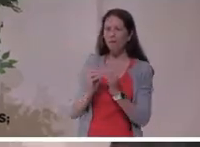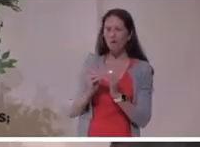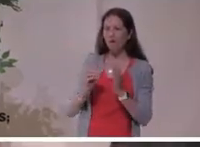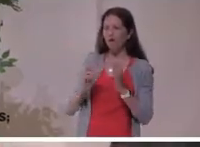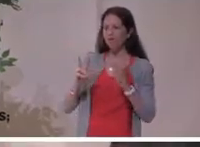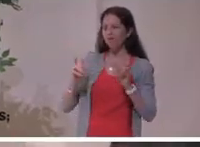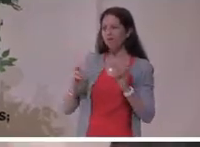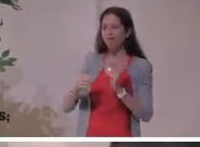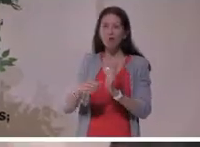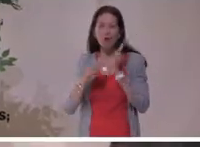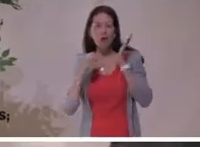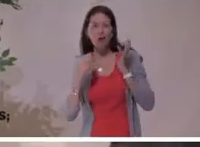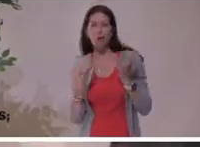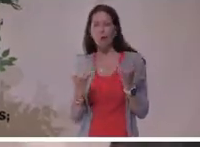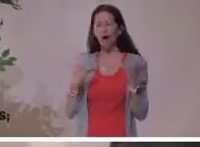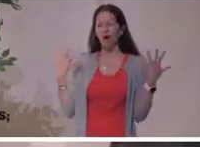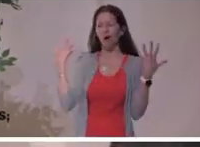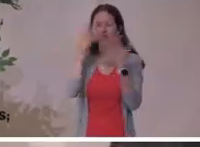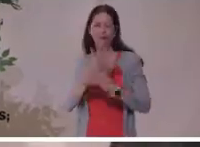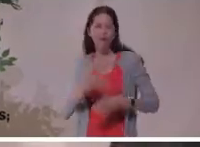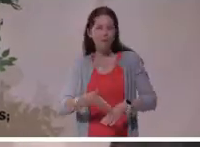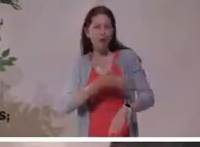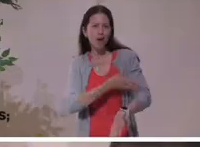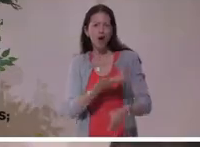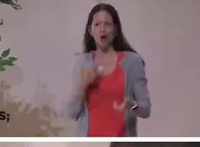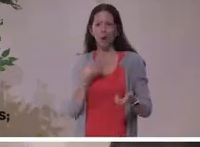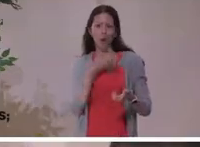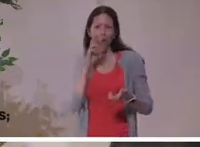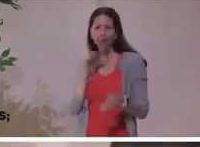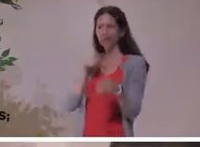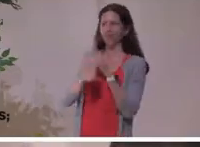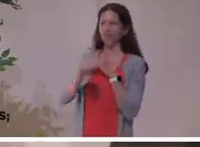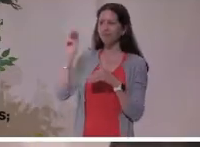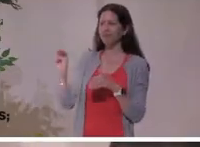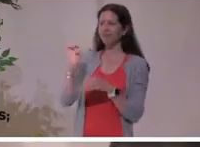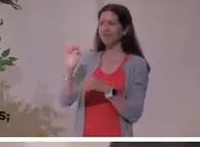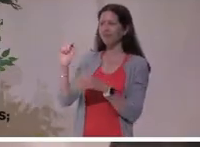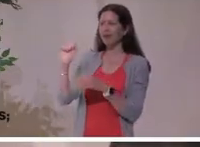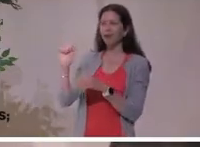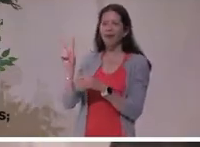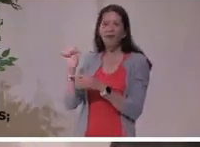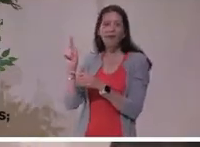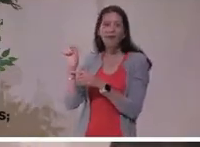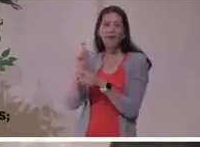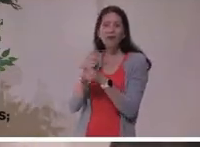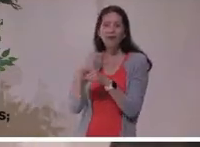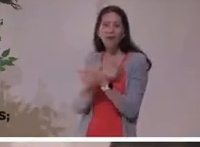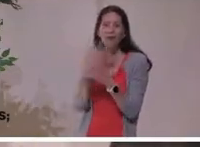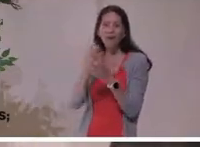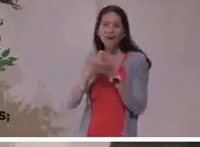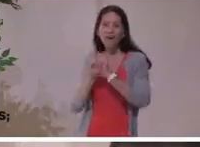look better and change it constantly. Yes, we're going to go to the metaverse and that's going to change it, but I think until we get there, people are going to start looking for